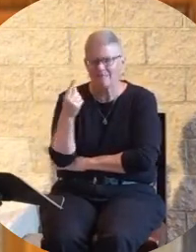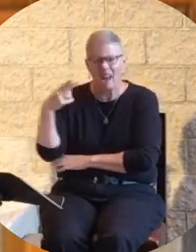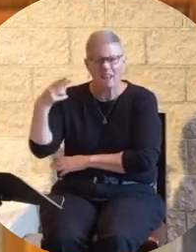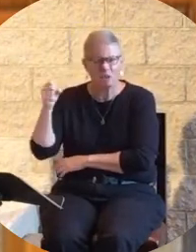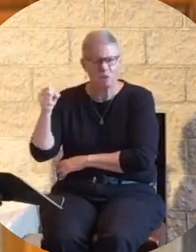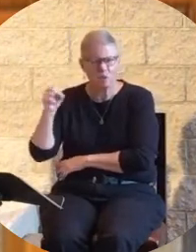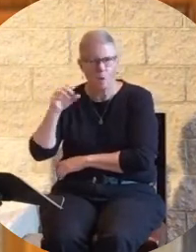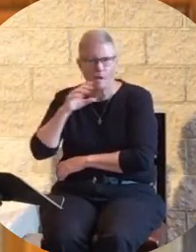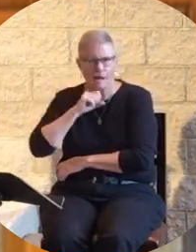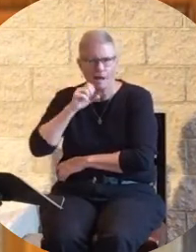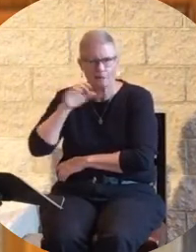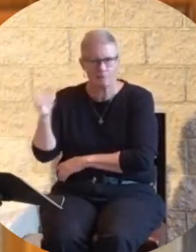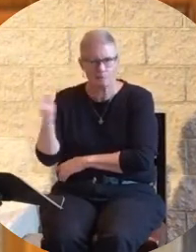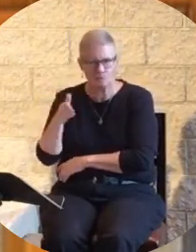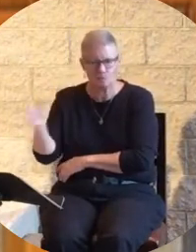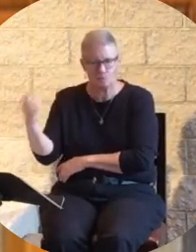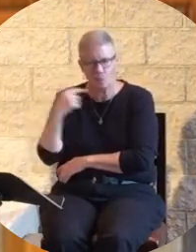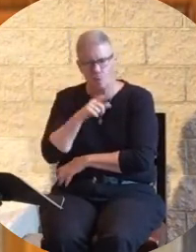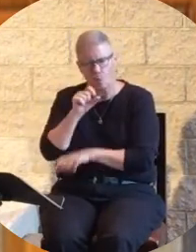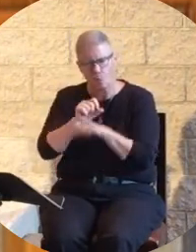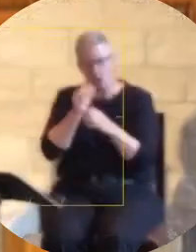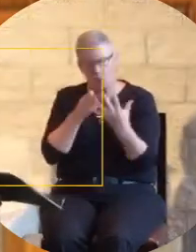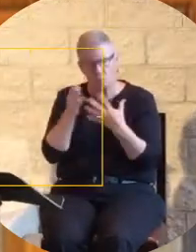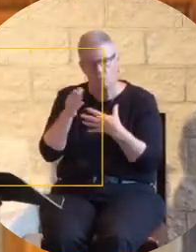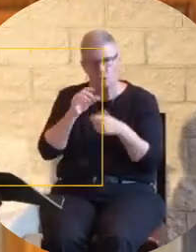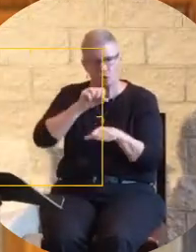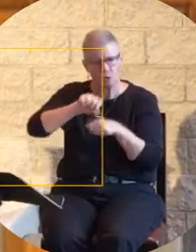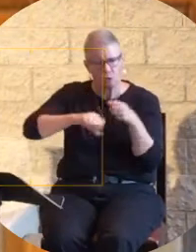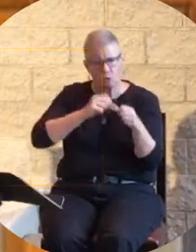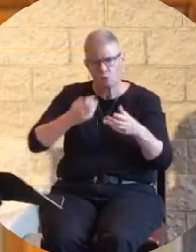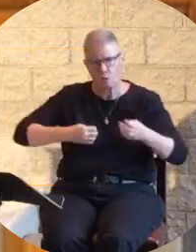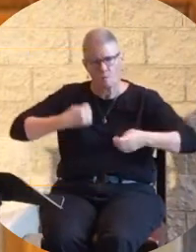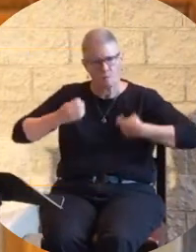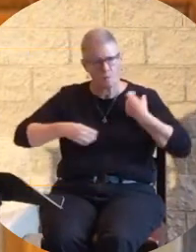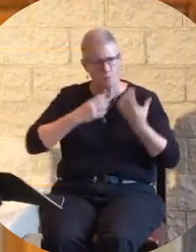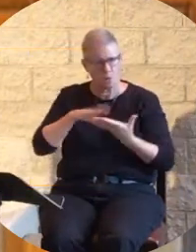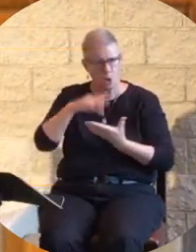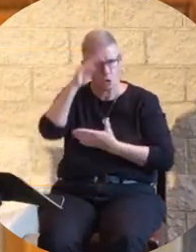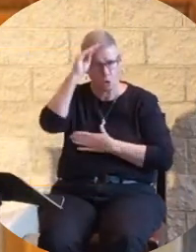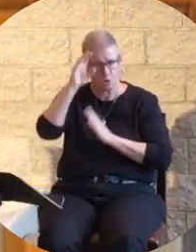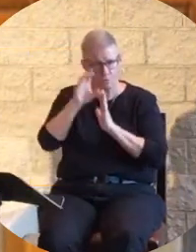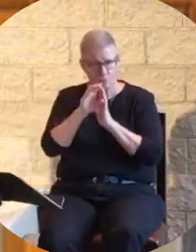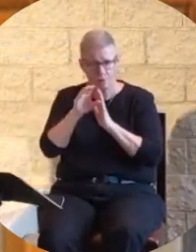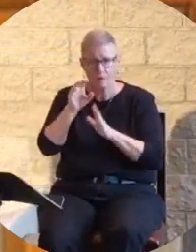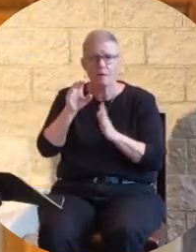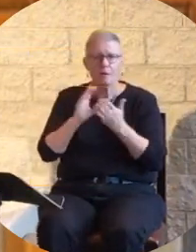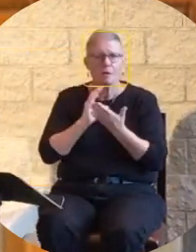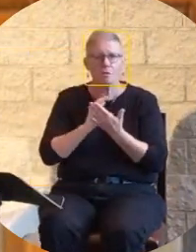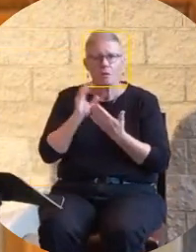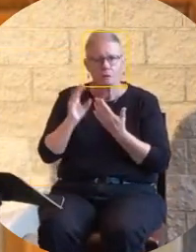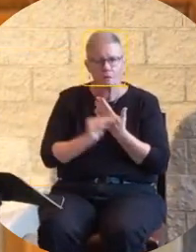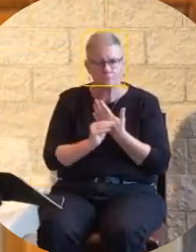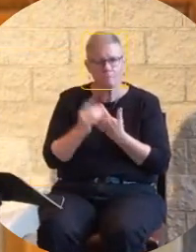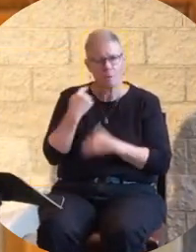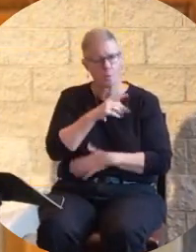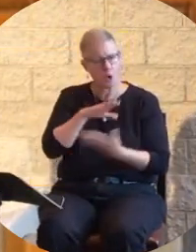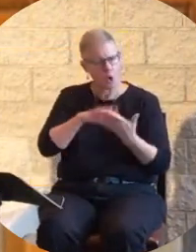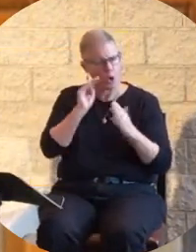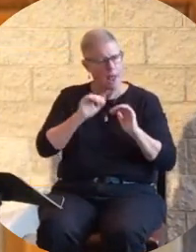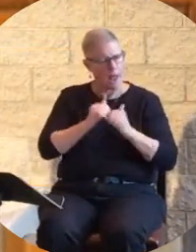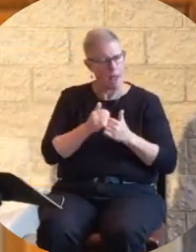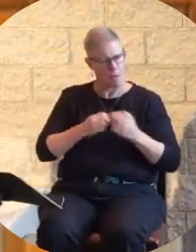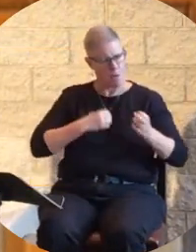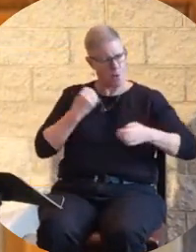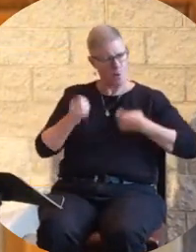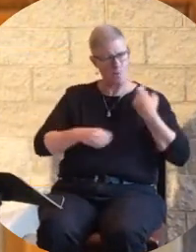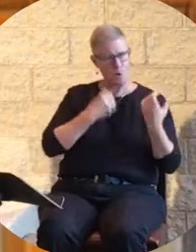fantastic social-emotional learning curriculum. We're going to look at how our emotions are tied to our thoughts and behavior. Uh-huh. Hey, it's